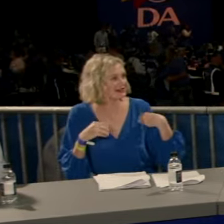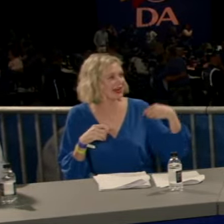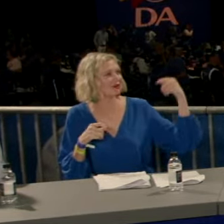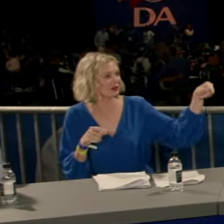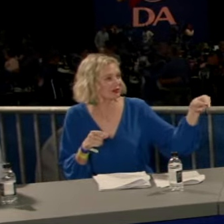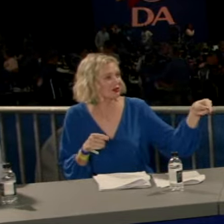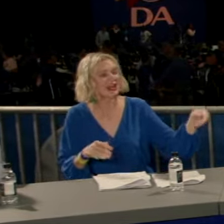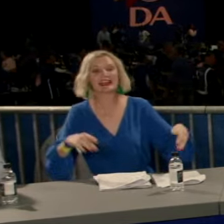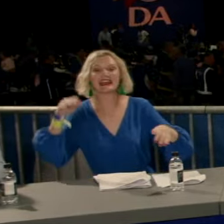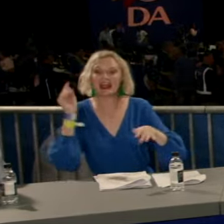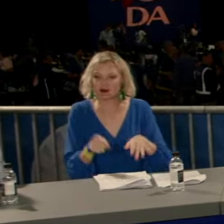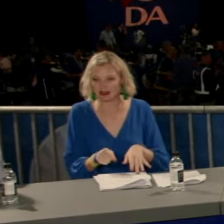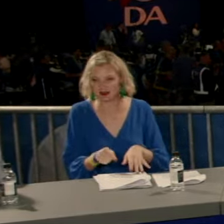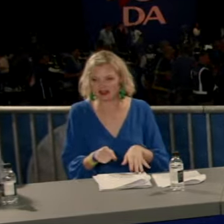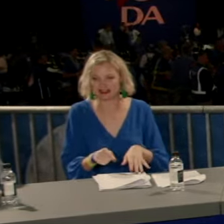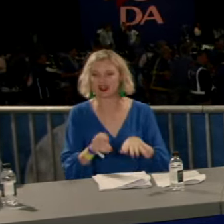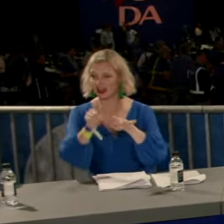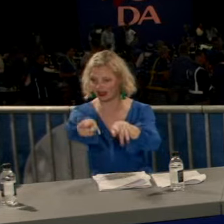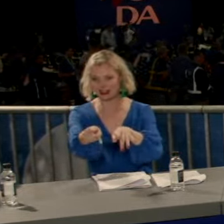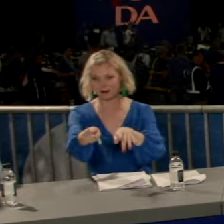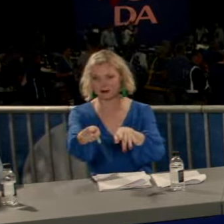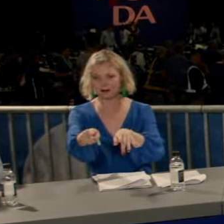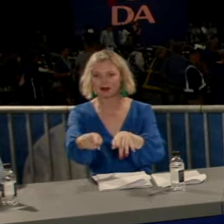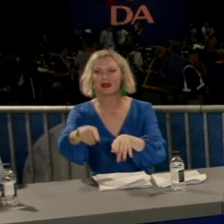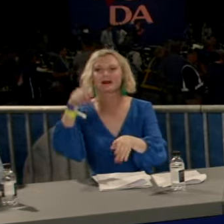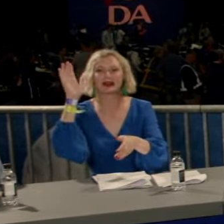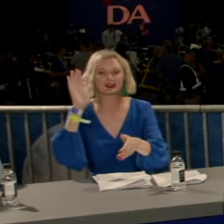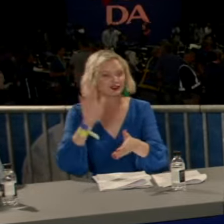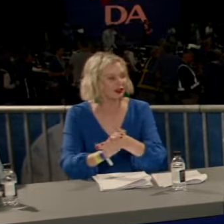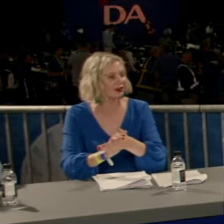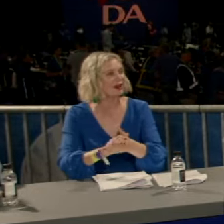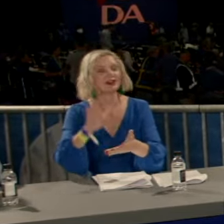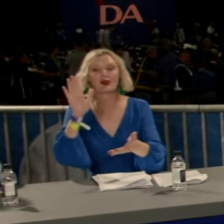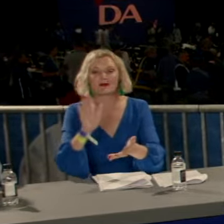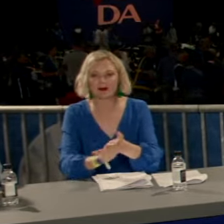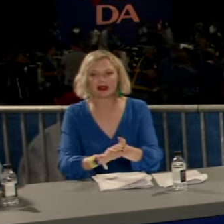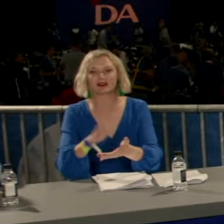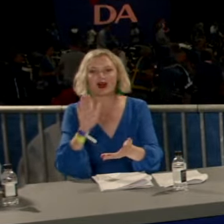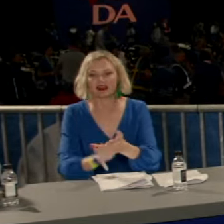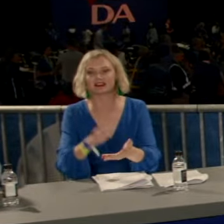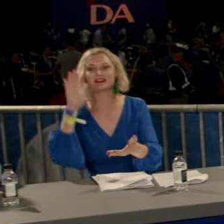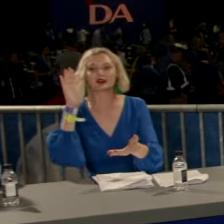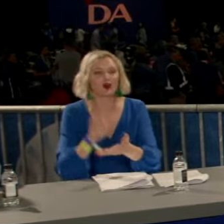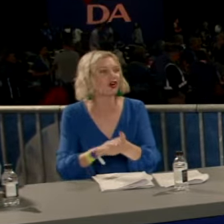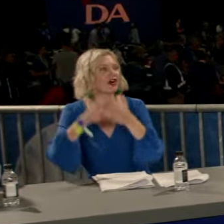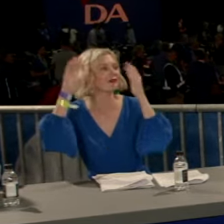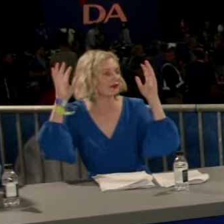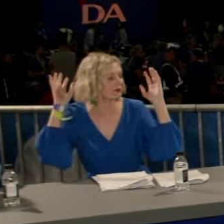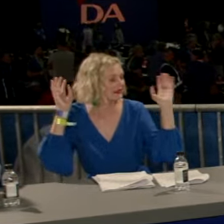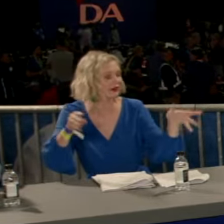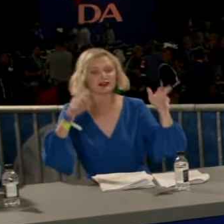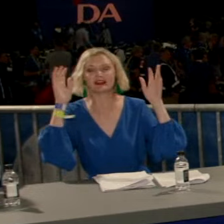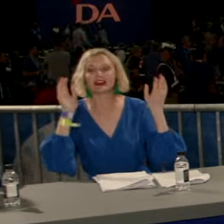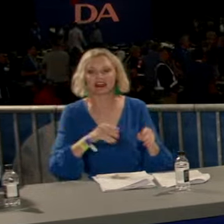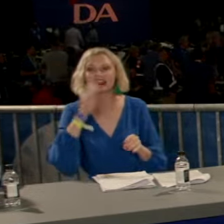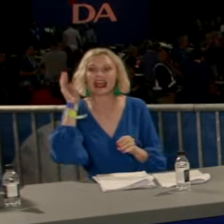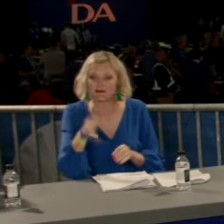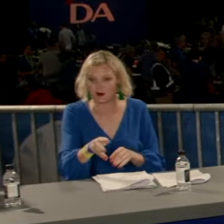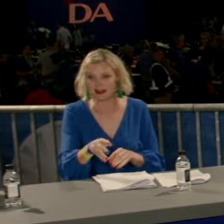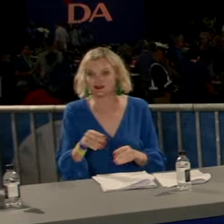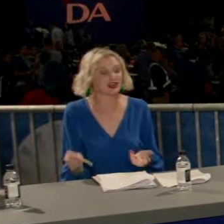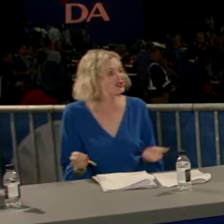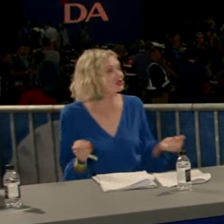like myself and you get everybody registered. Not only young people, but make sure your mama, your auntie, the gogova, neefie,